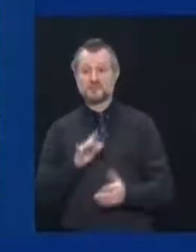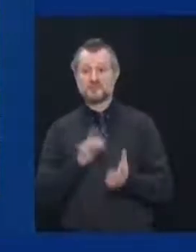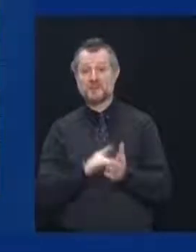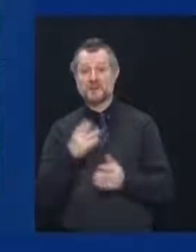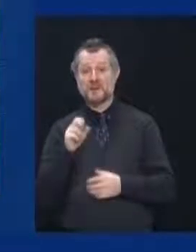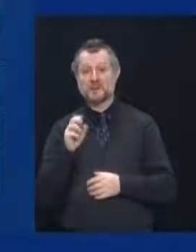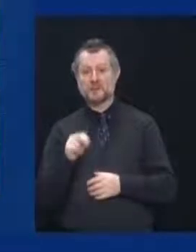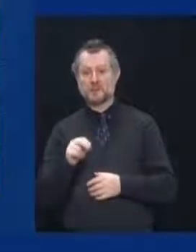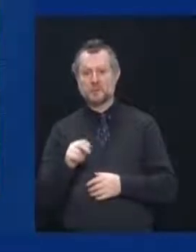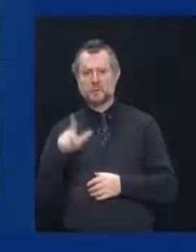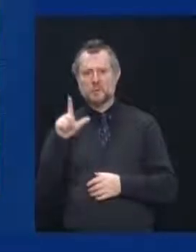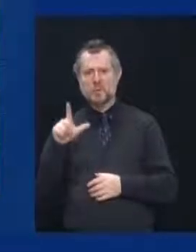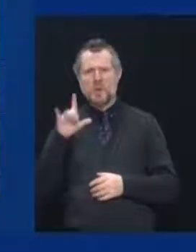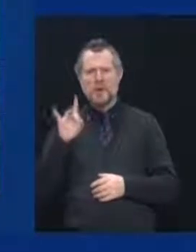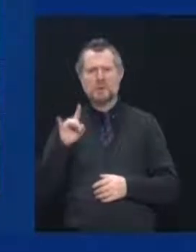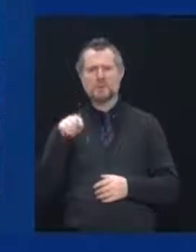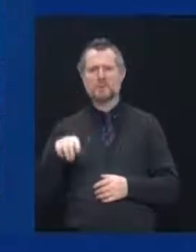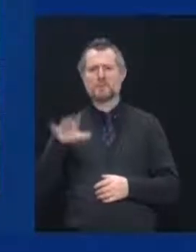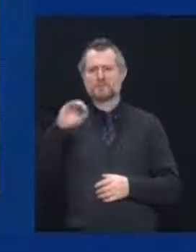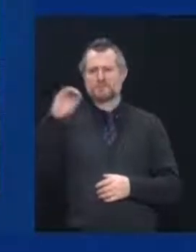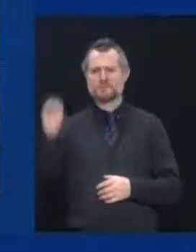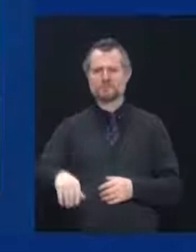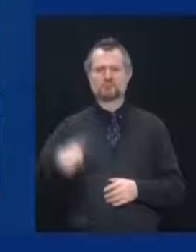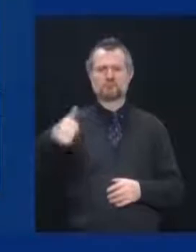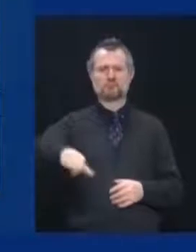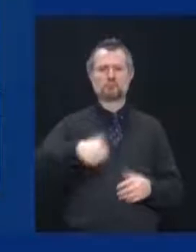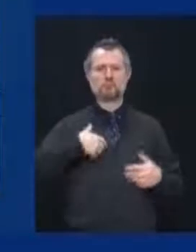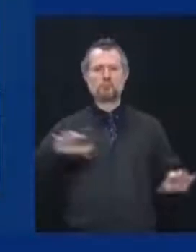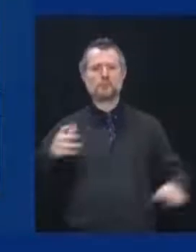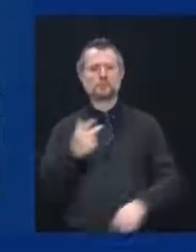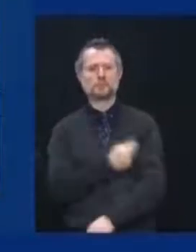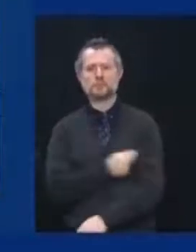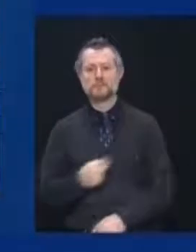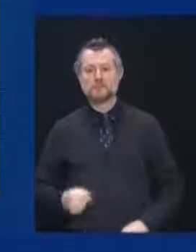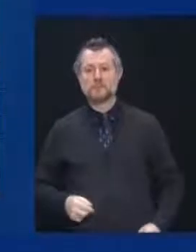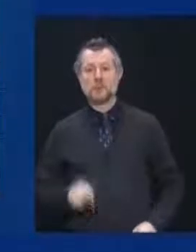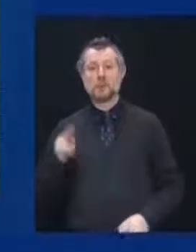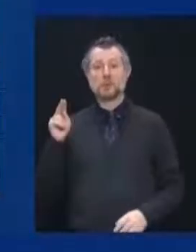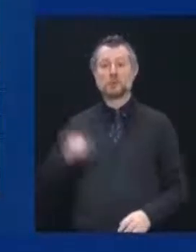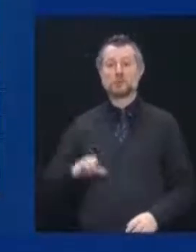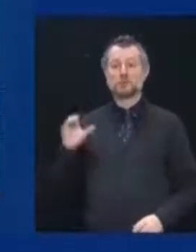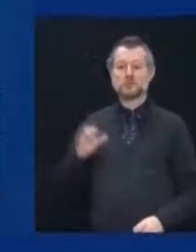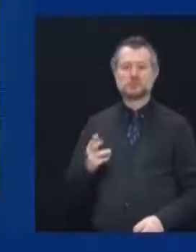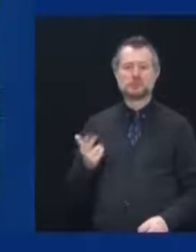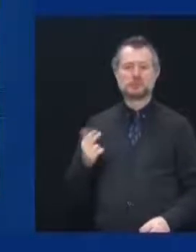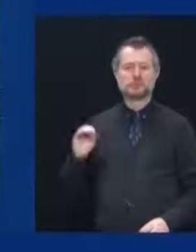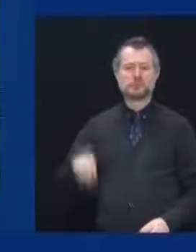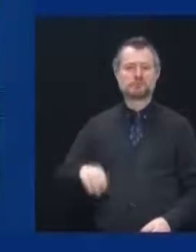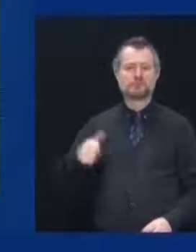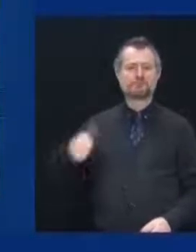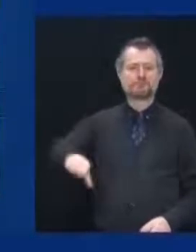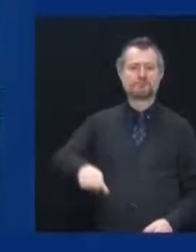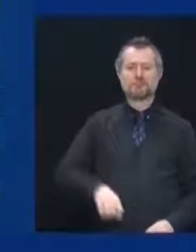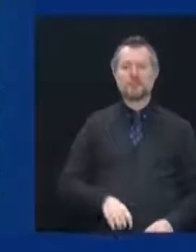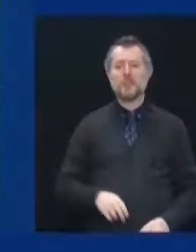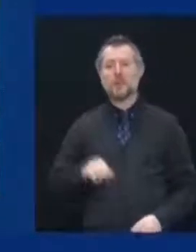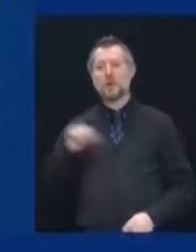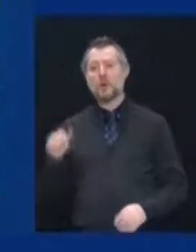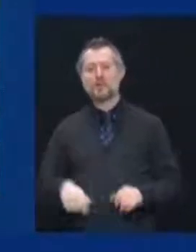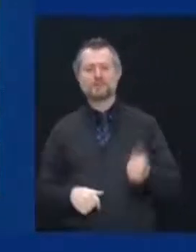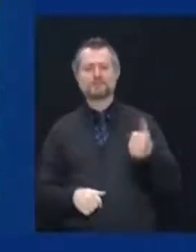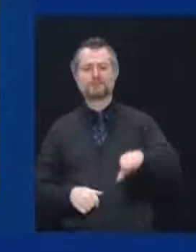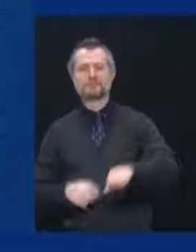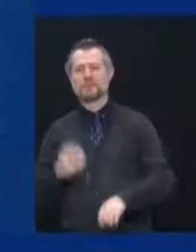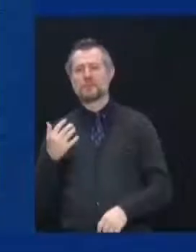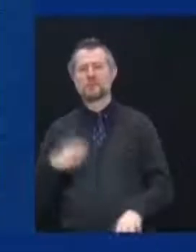I decline. New York City, 13% say, I decline. Capital Region, 11% say, I